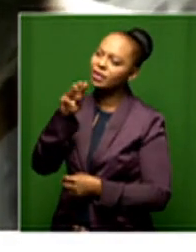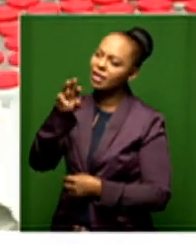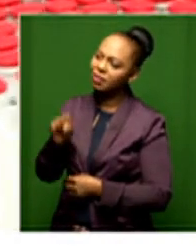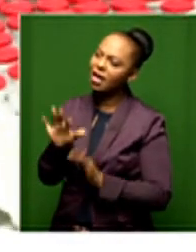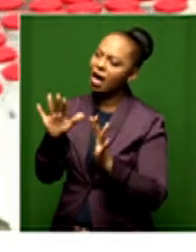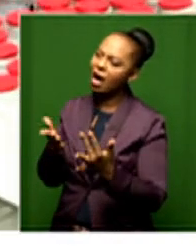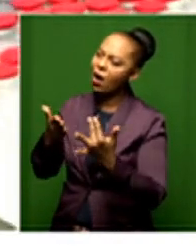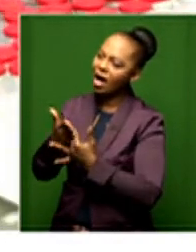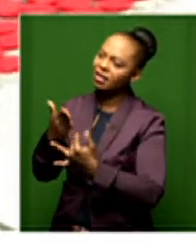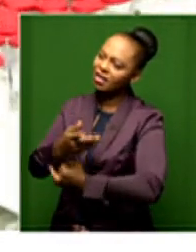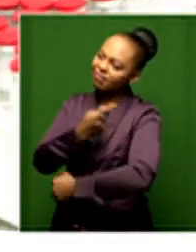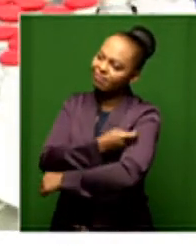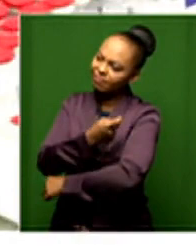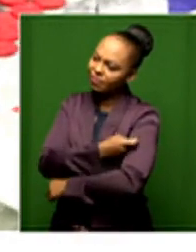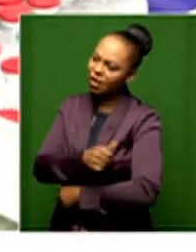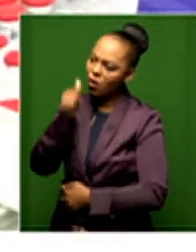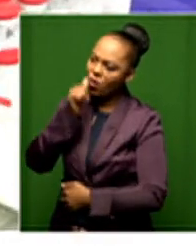it becomes available?